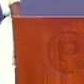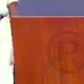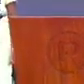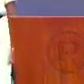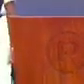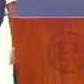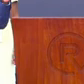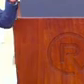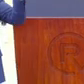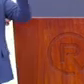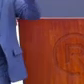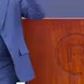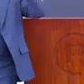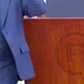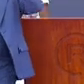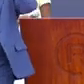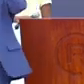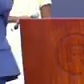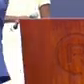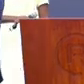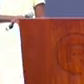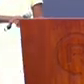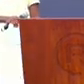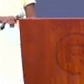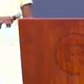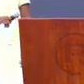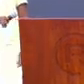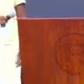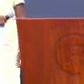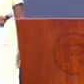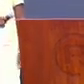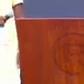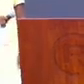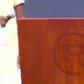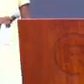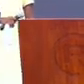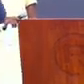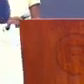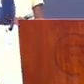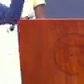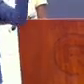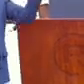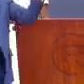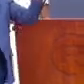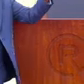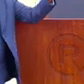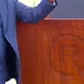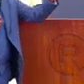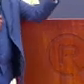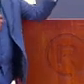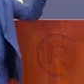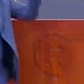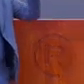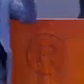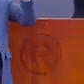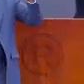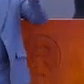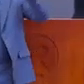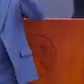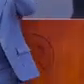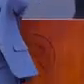Generation I want to tell you I don't it doesn't matter what you're struggling with right now this could be you two years to